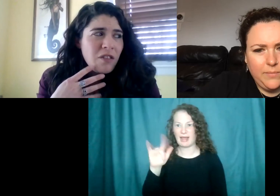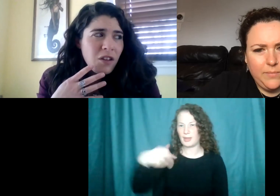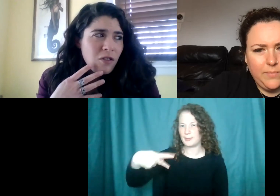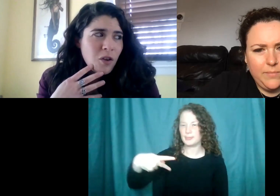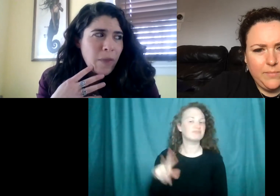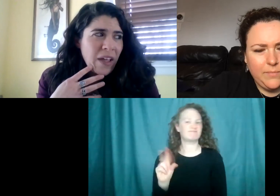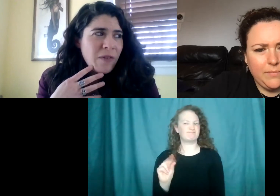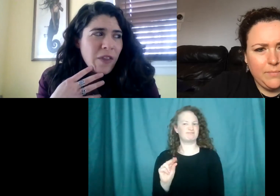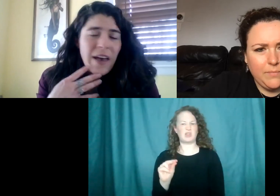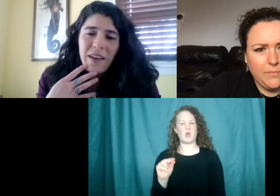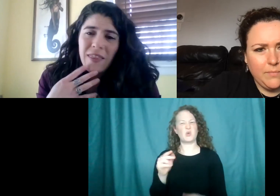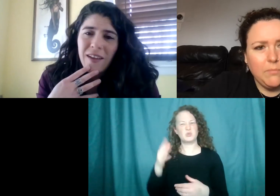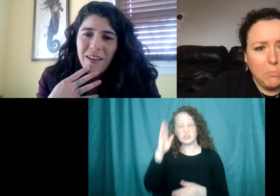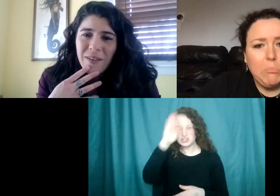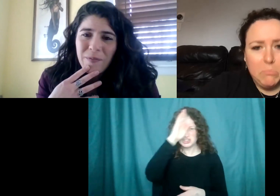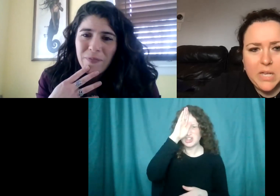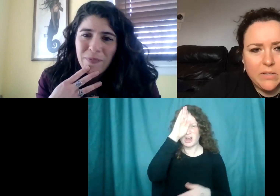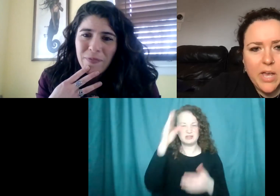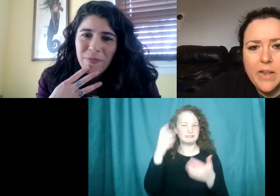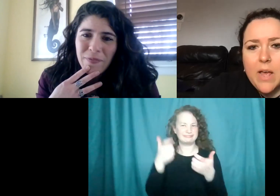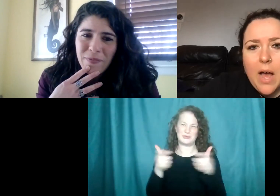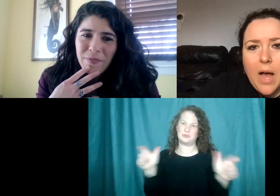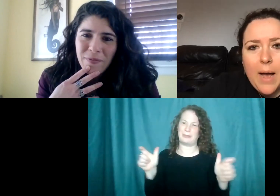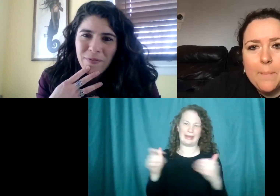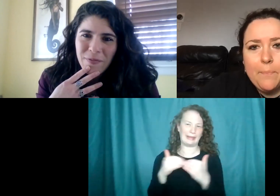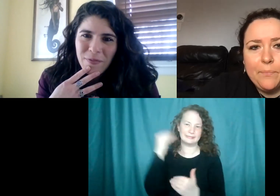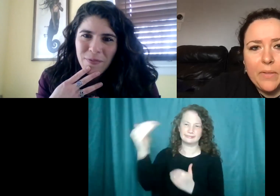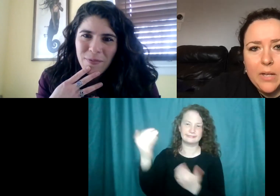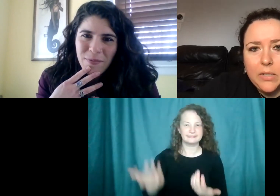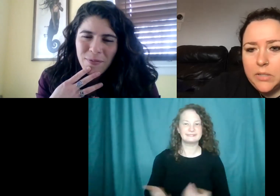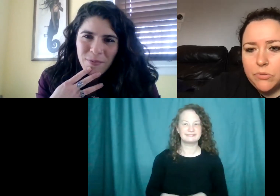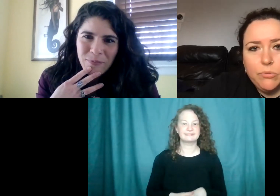No, they're a little too big for that, I think. Sounds good.